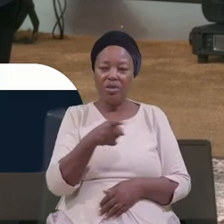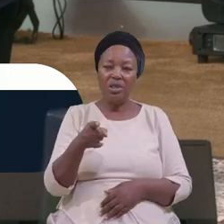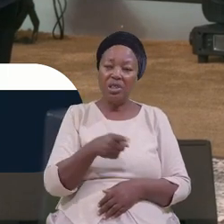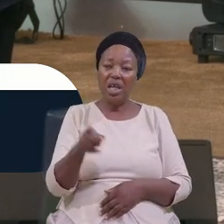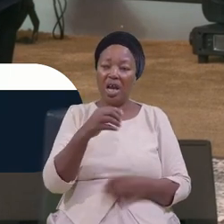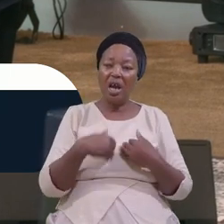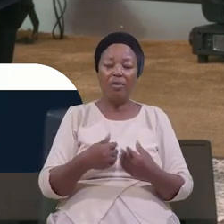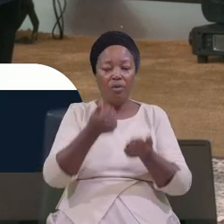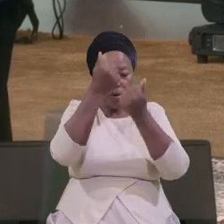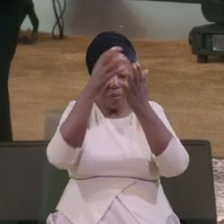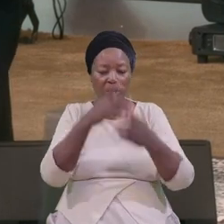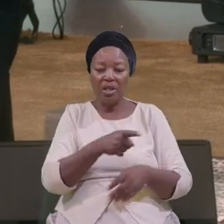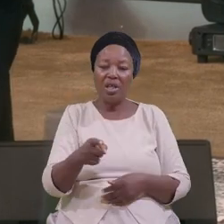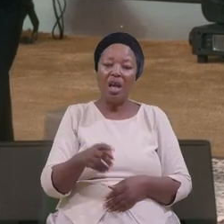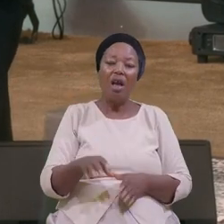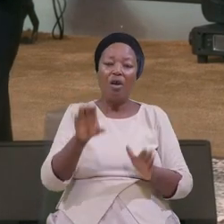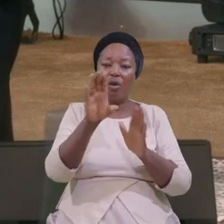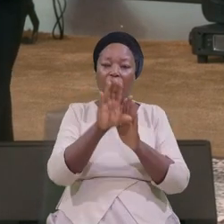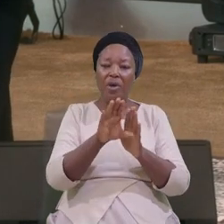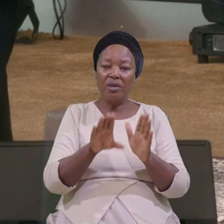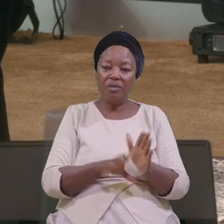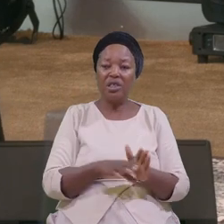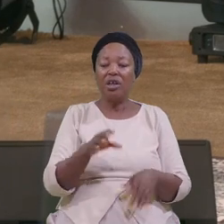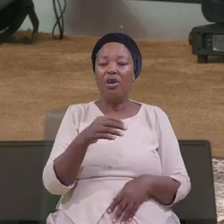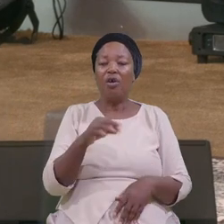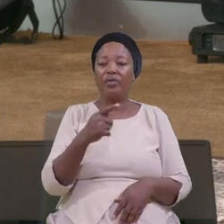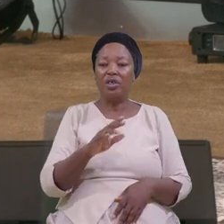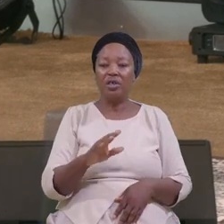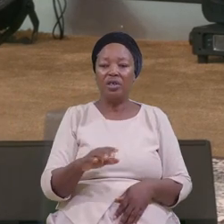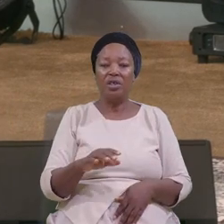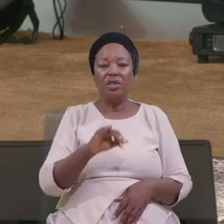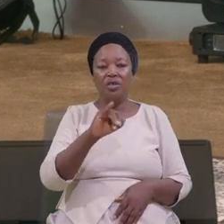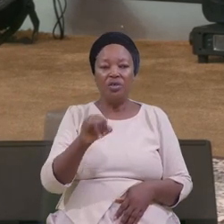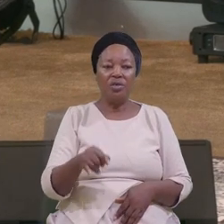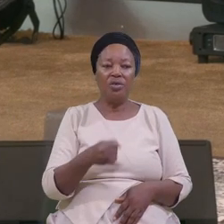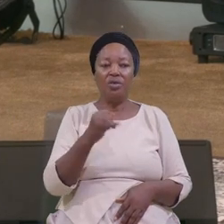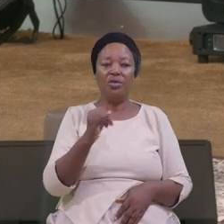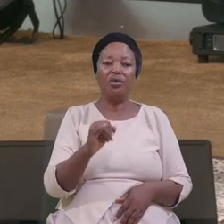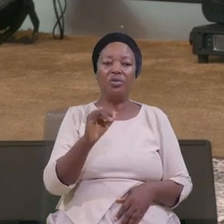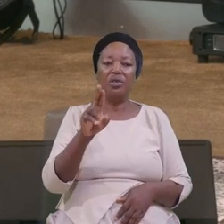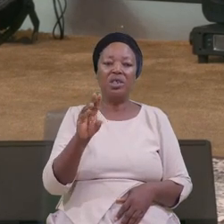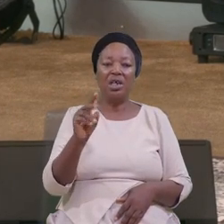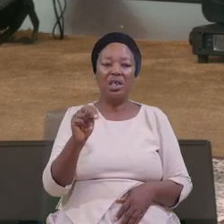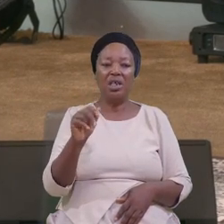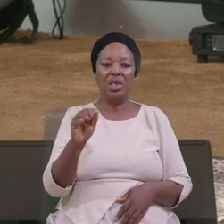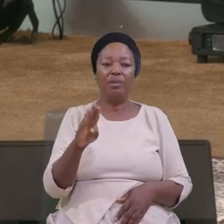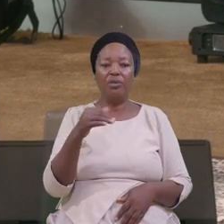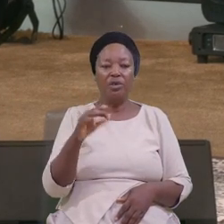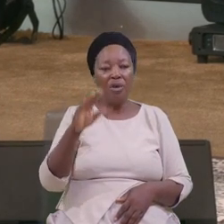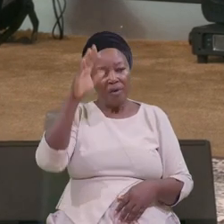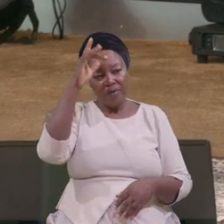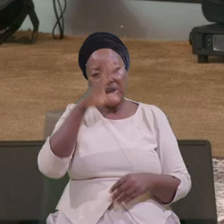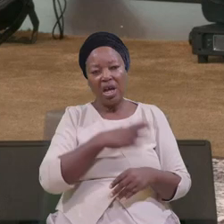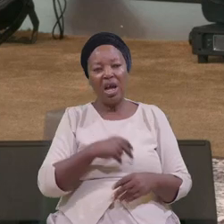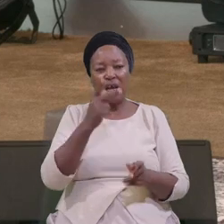obeyed the commandment of Jonadab your father, and kept all his